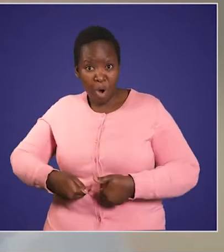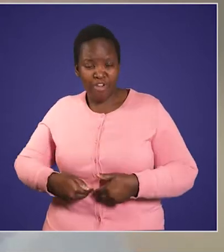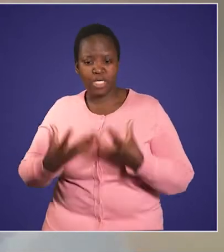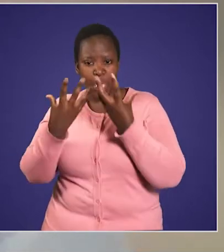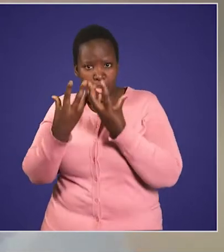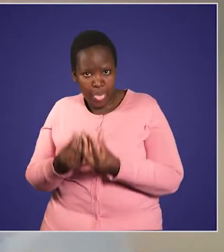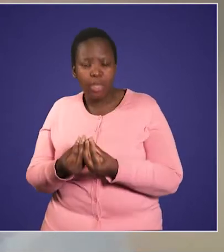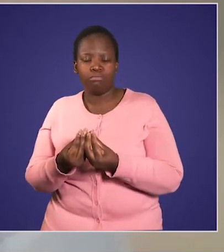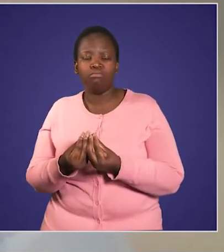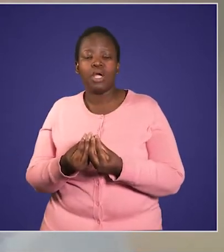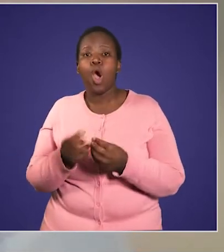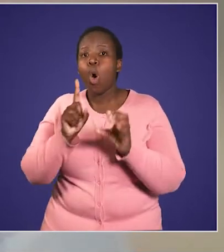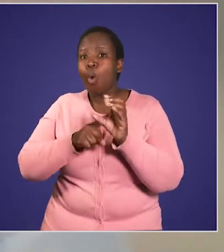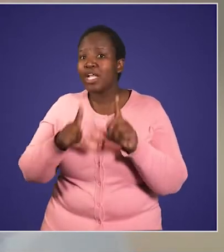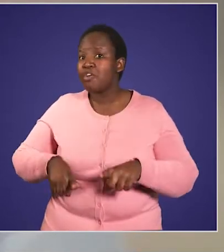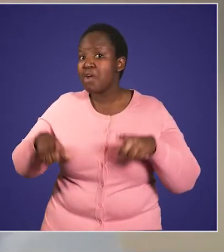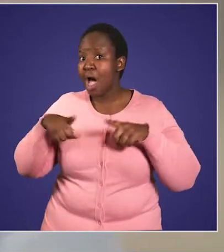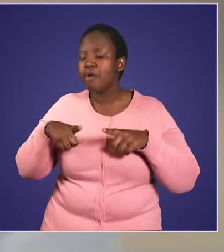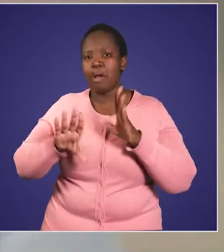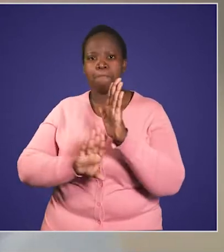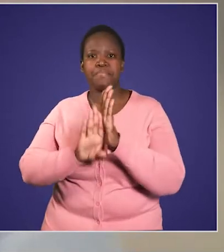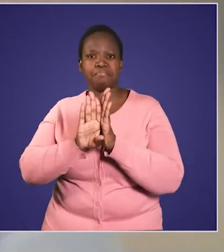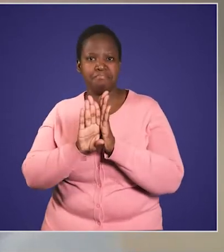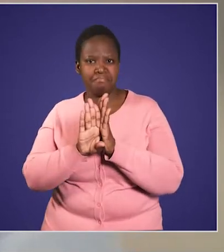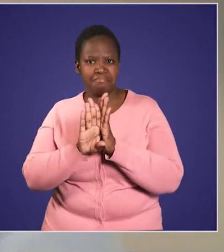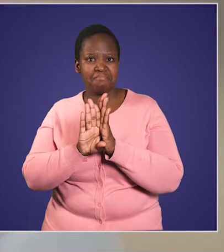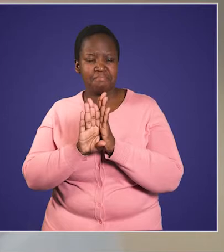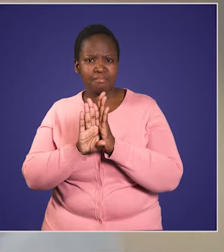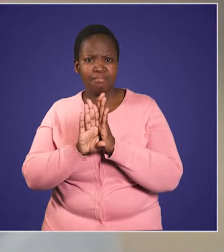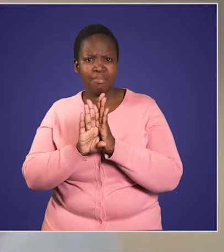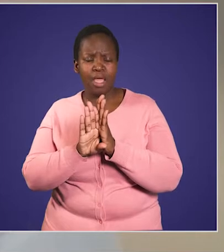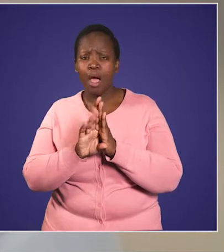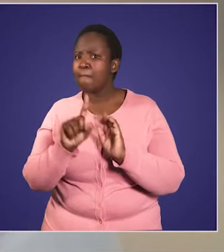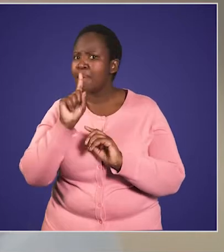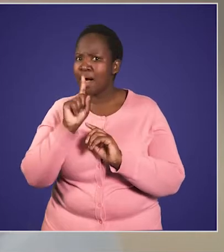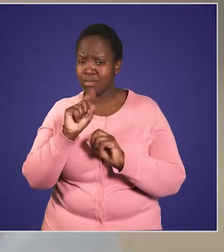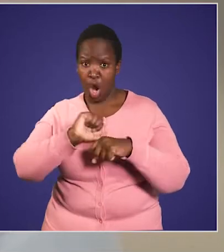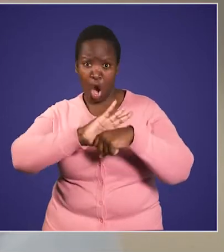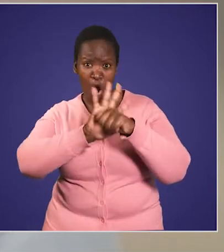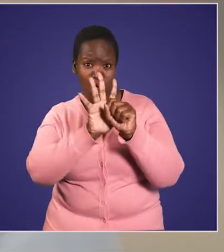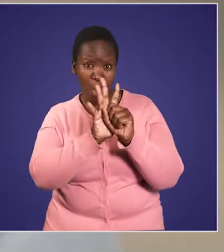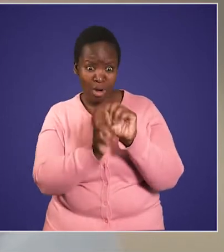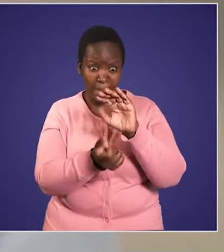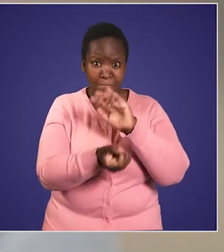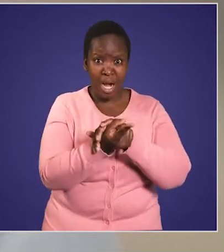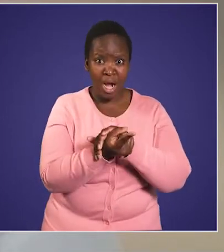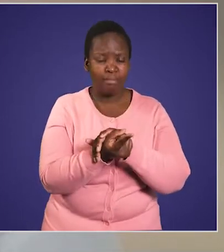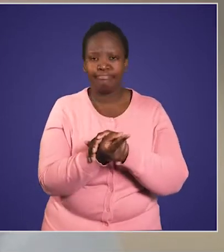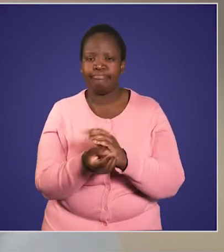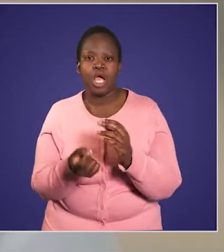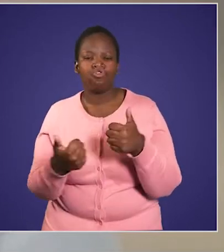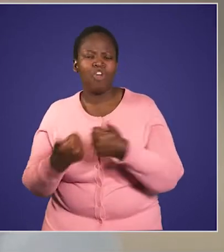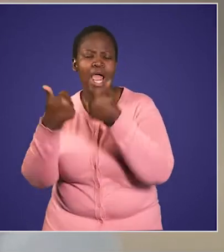enhance the quality of life of its citizens. However, since the advent of COVID, there's been